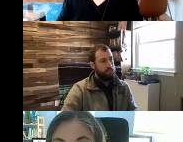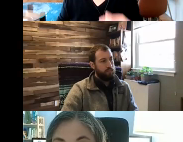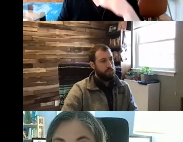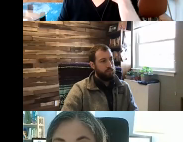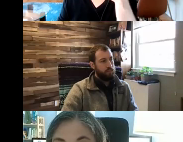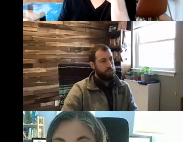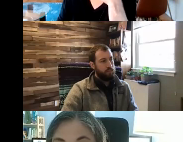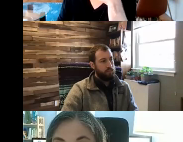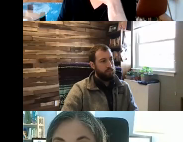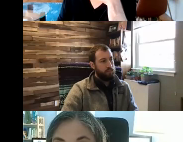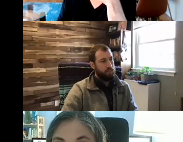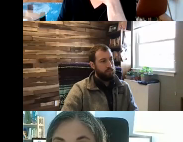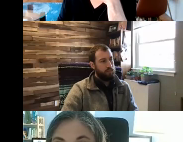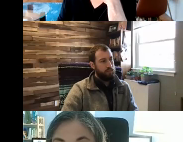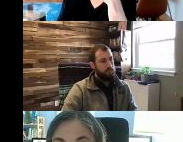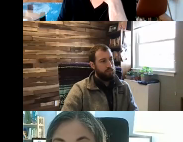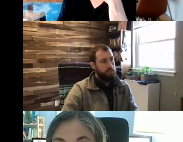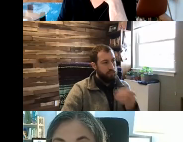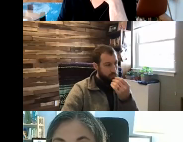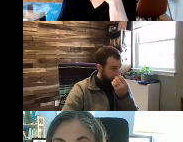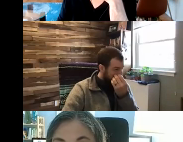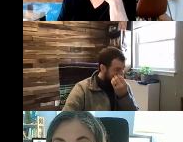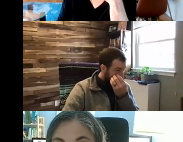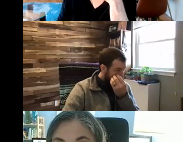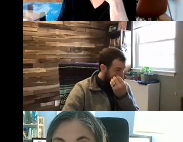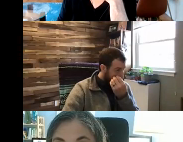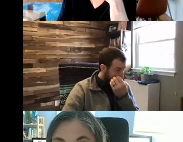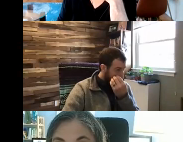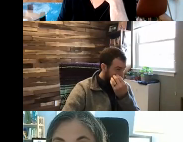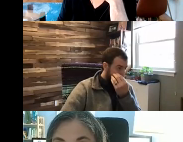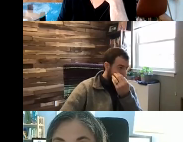us to be superhuman here. You're saying,